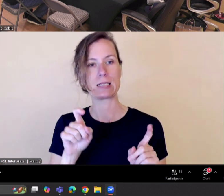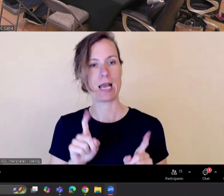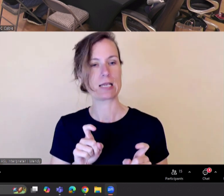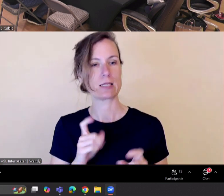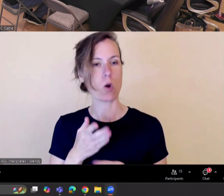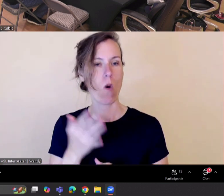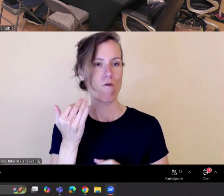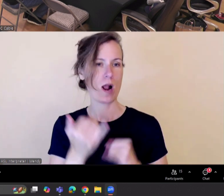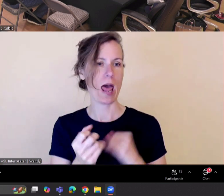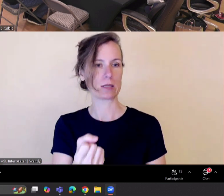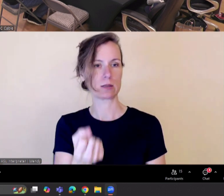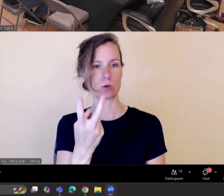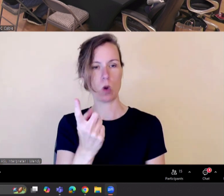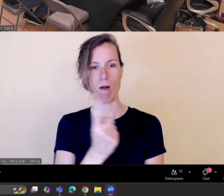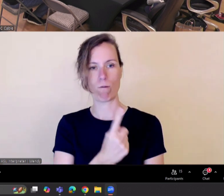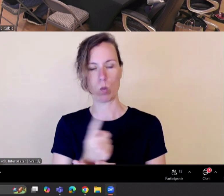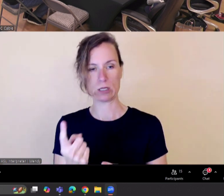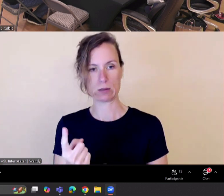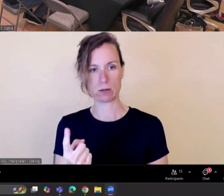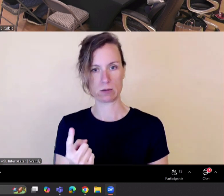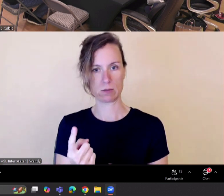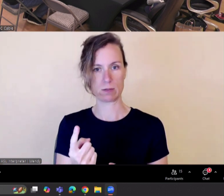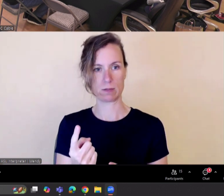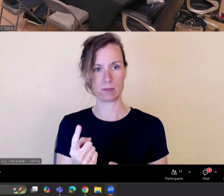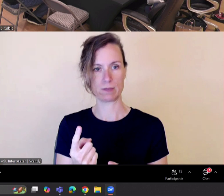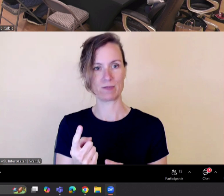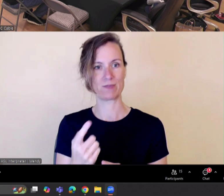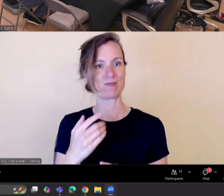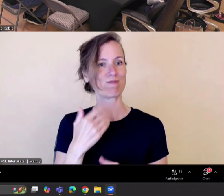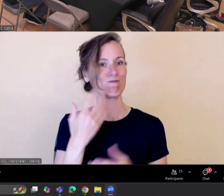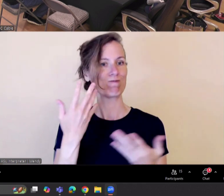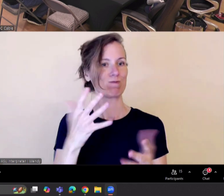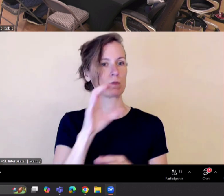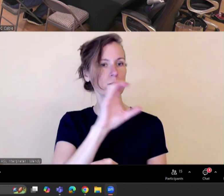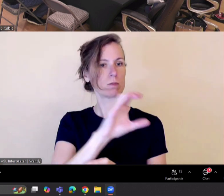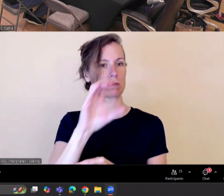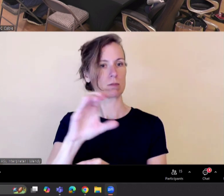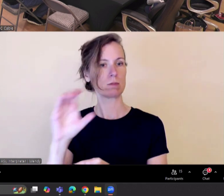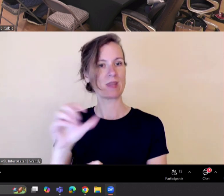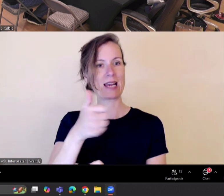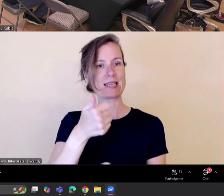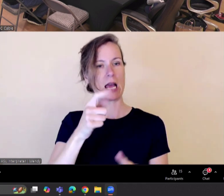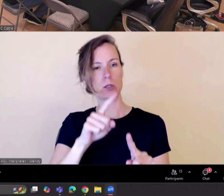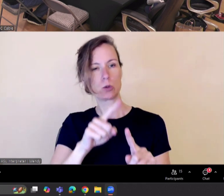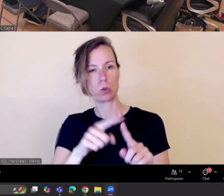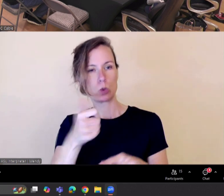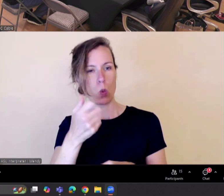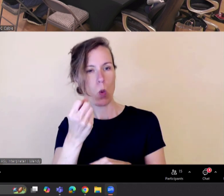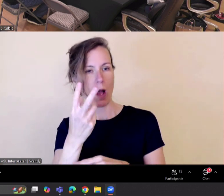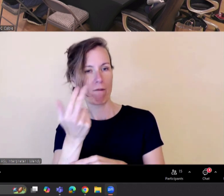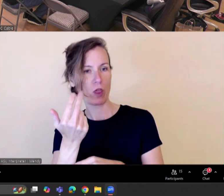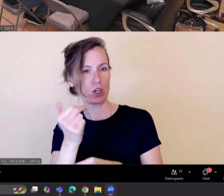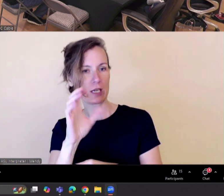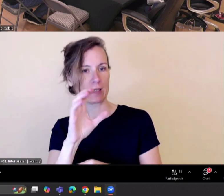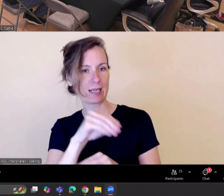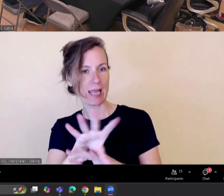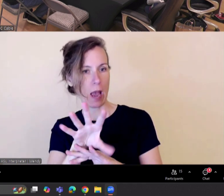weeks with the 10 to 12, 13 cameras that we've used. I think when you hear the